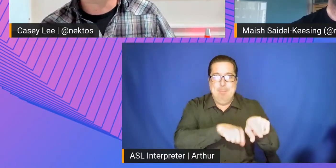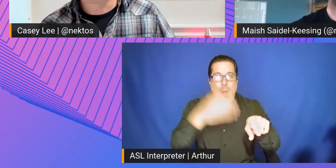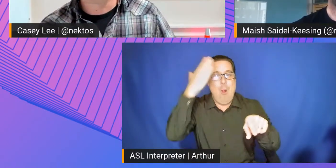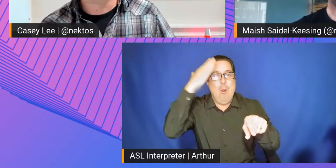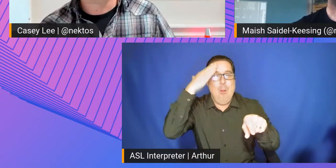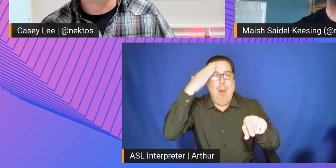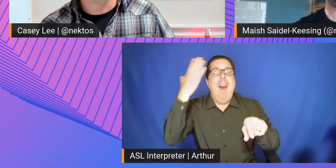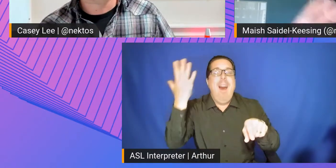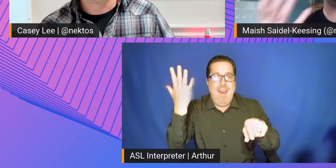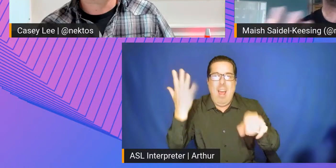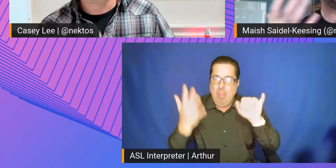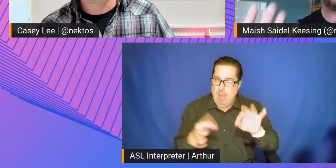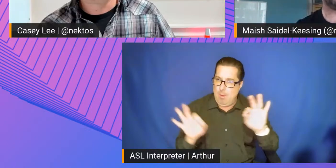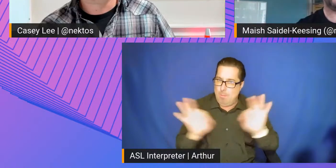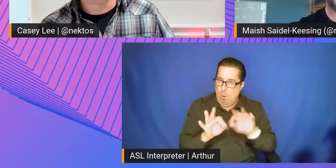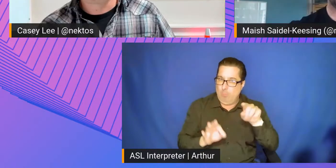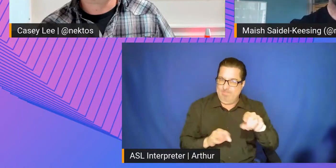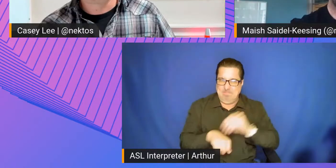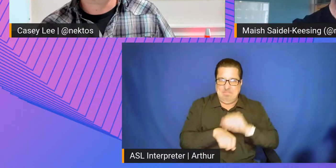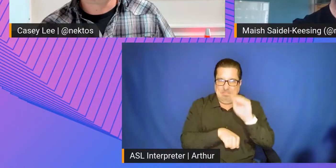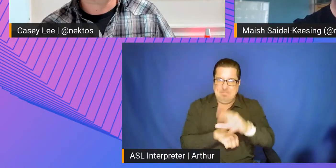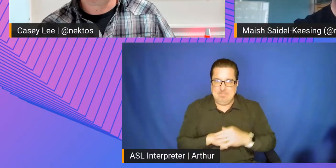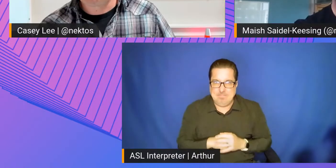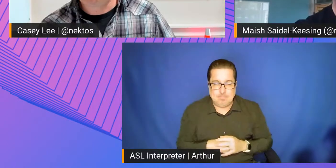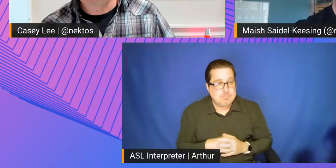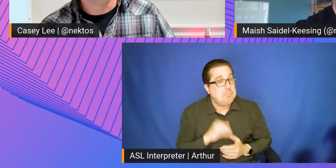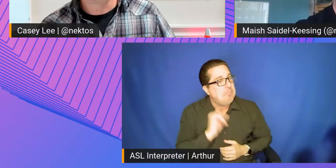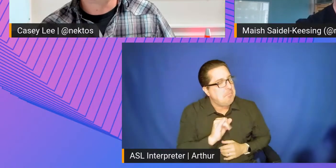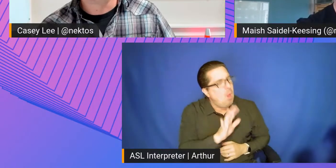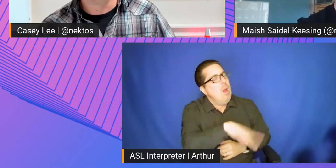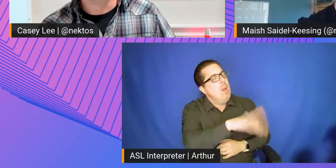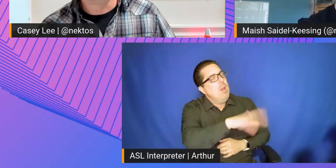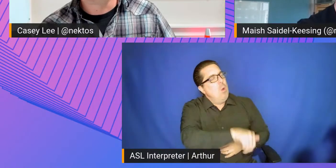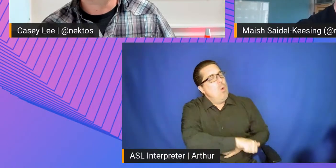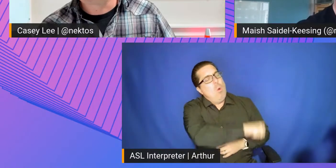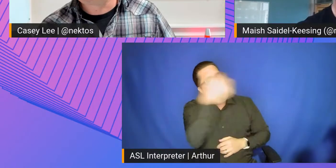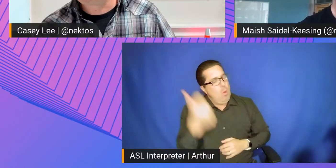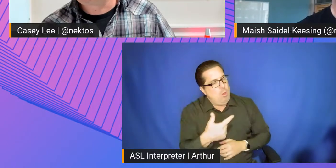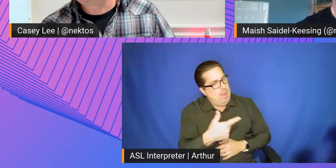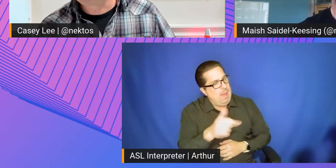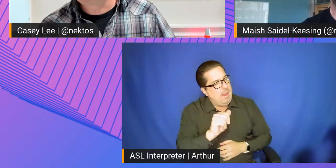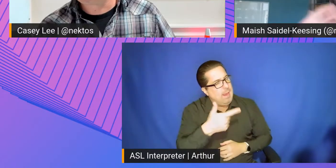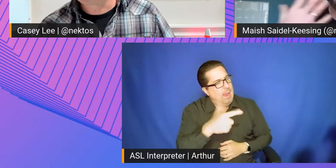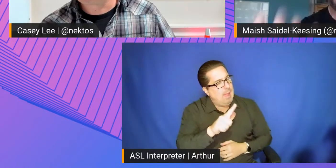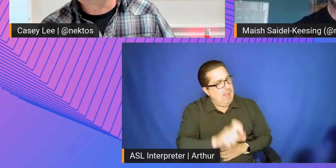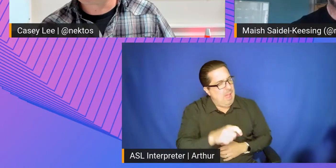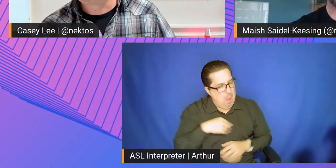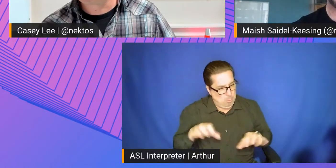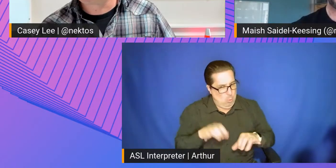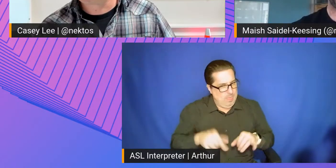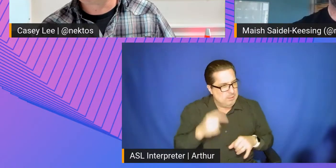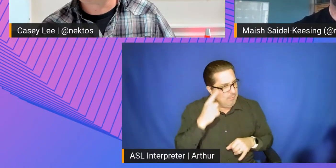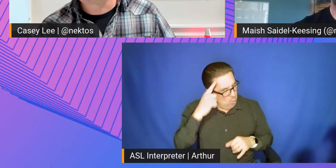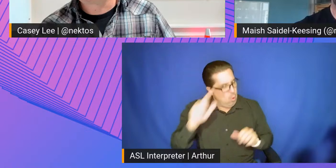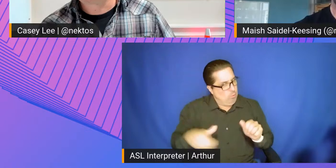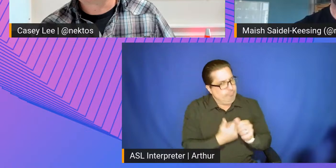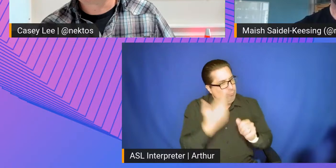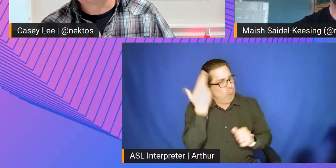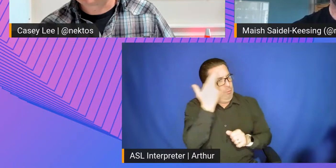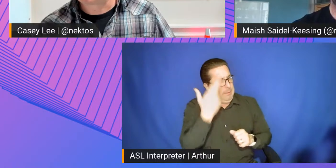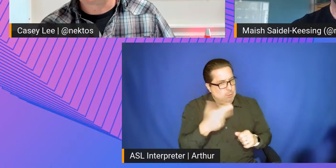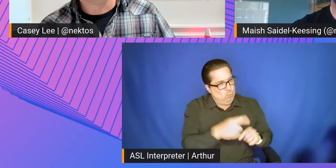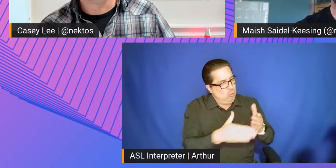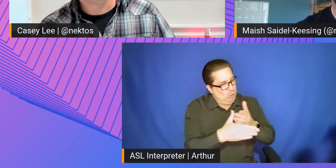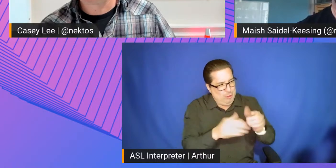How did this transformation work out for Gaggle? And of course, I'm doing this for a reason. You shared a slide before with